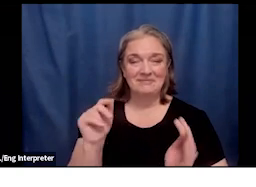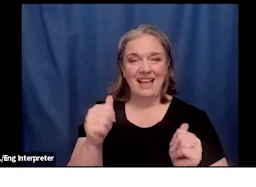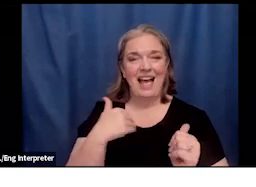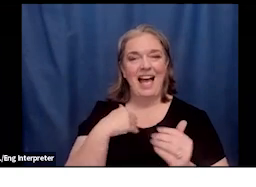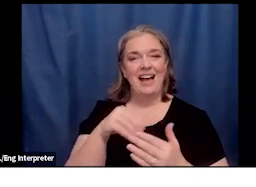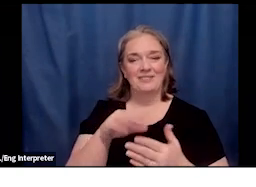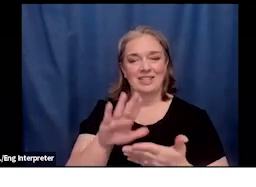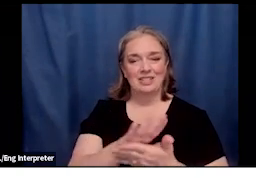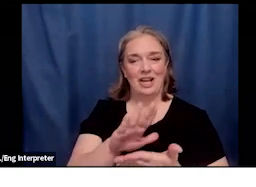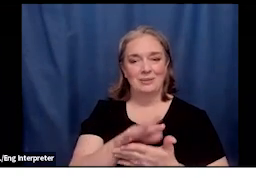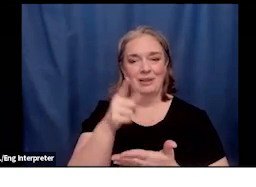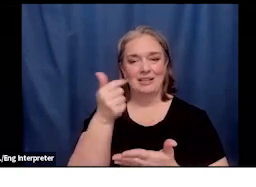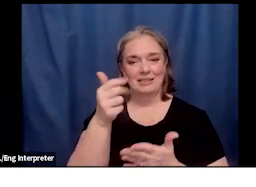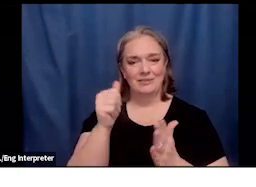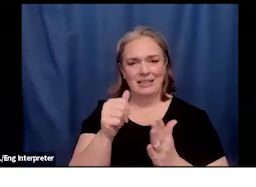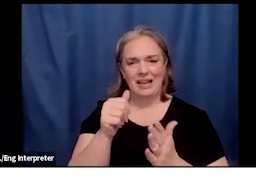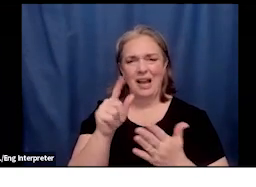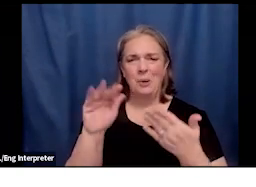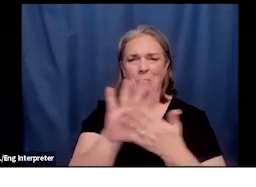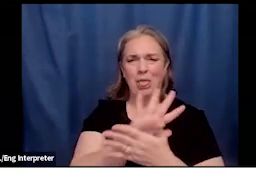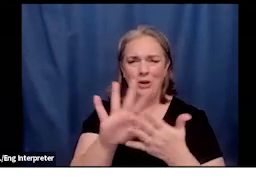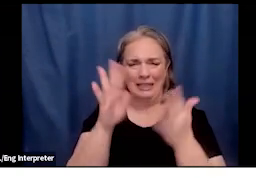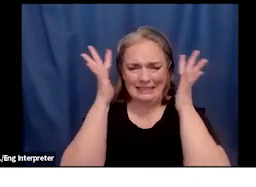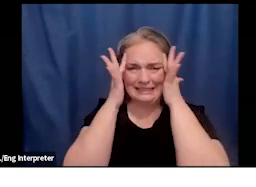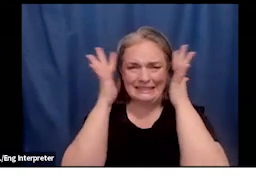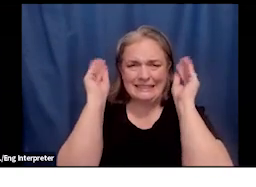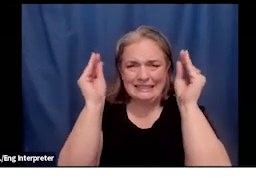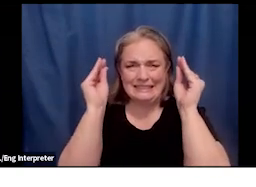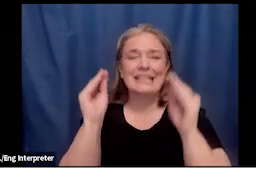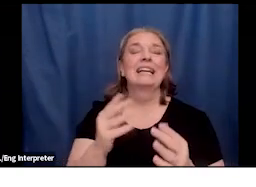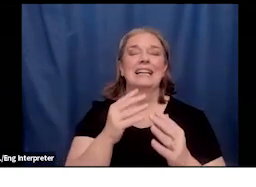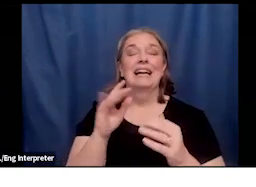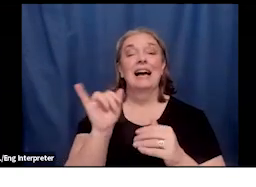document that you can print out. Oh my gosh, the blurry screen every time, or on the website as well.